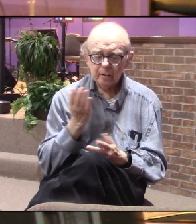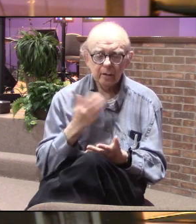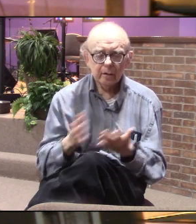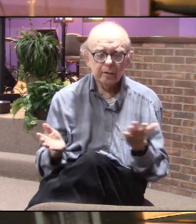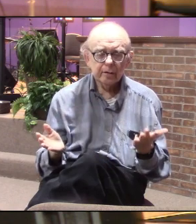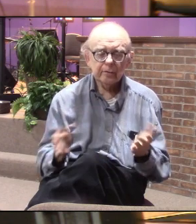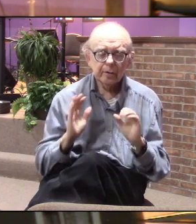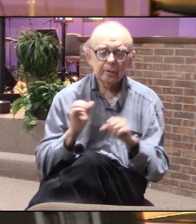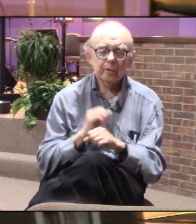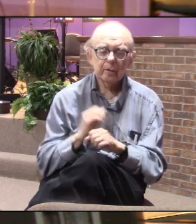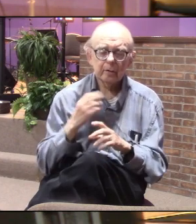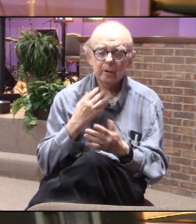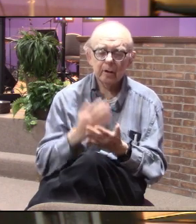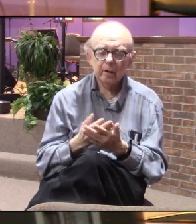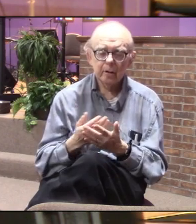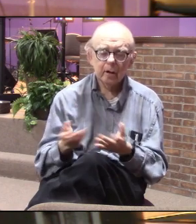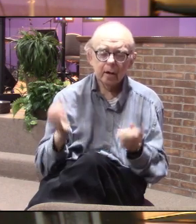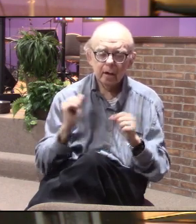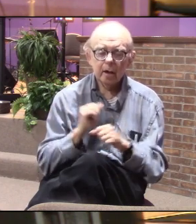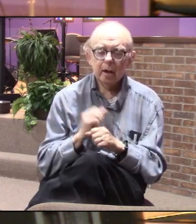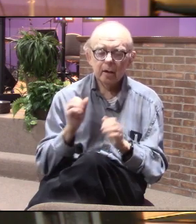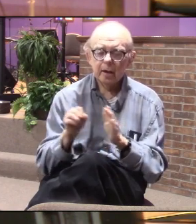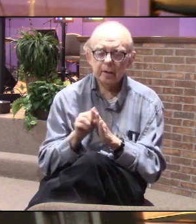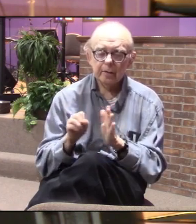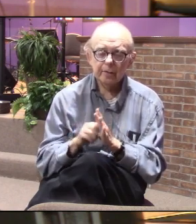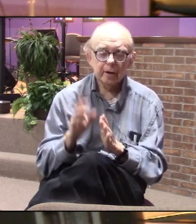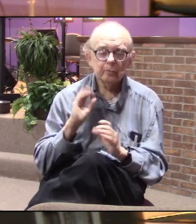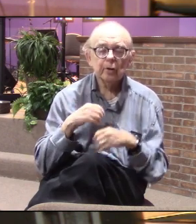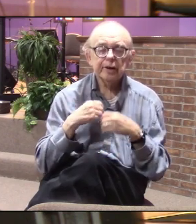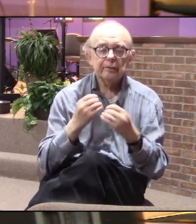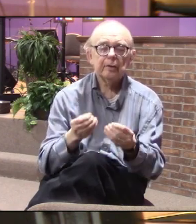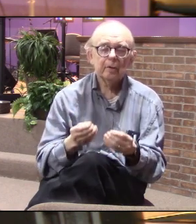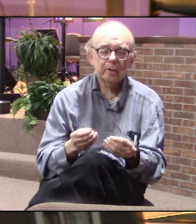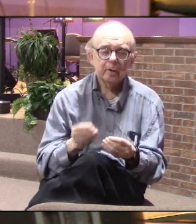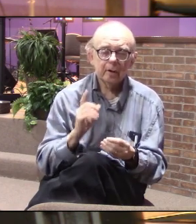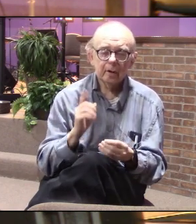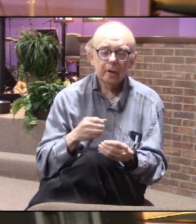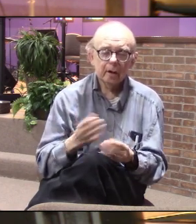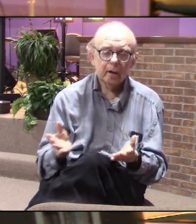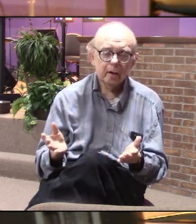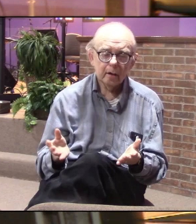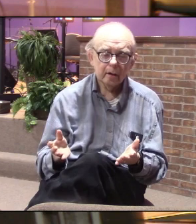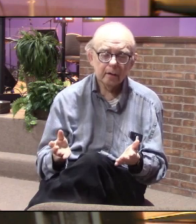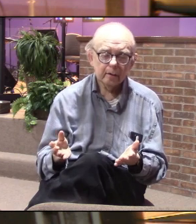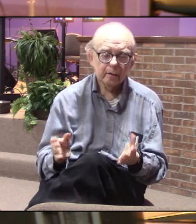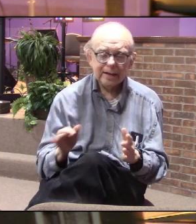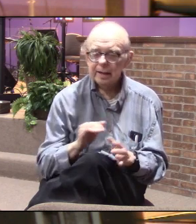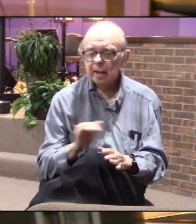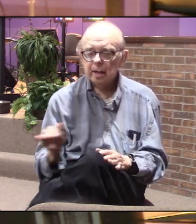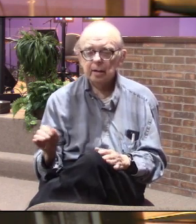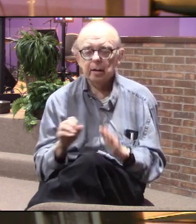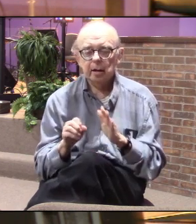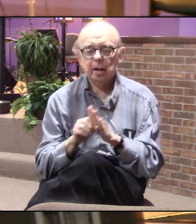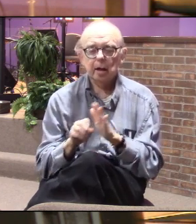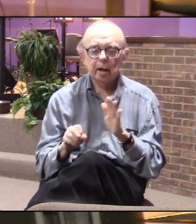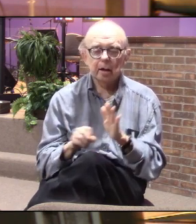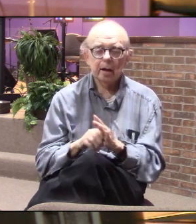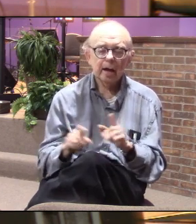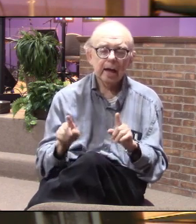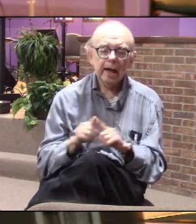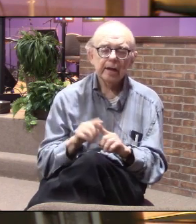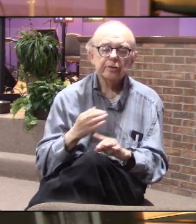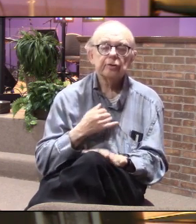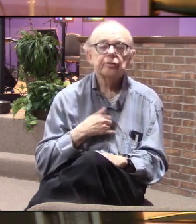miraculous proof. But the only miraculous sign that I'm going to give you guys, will be the same sign as